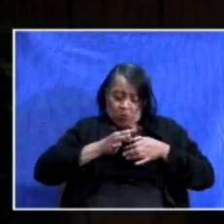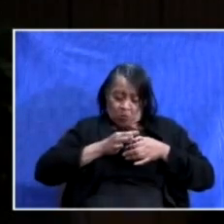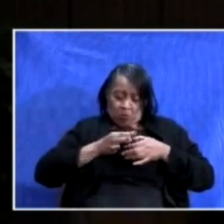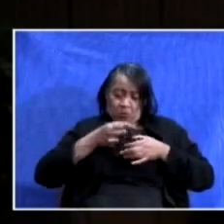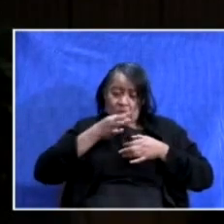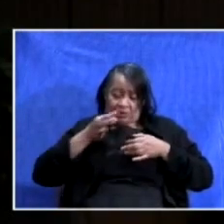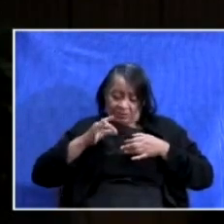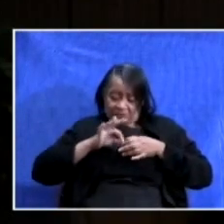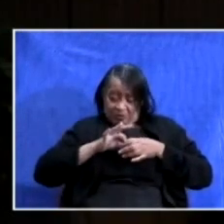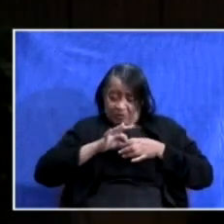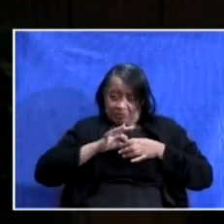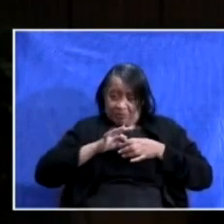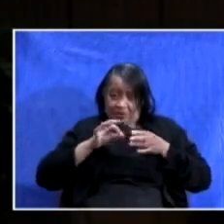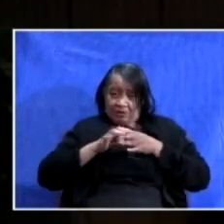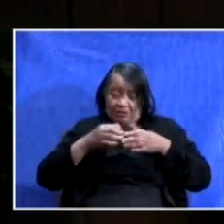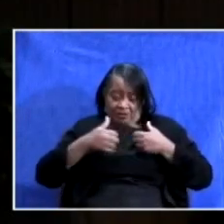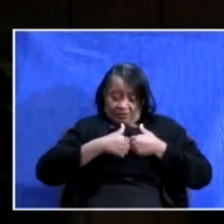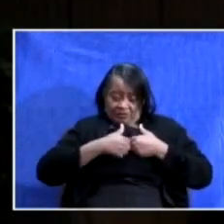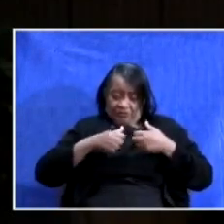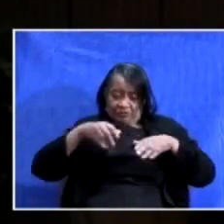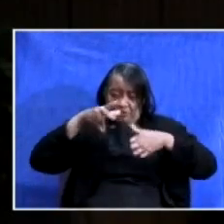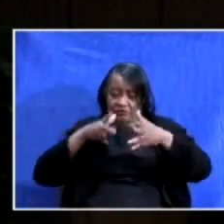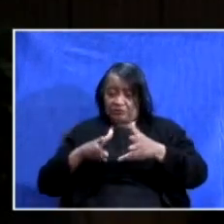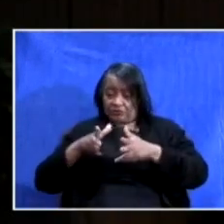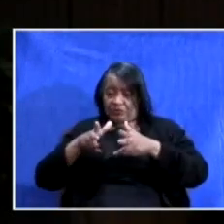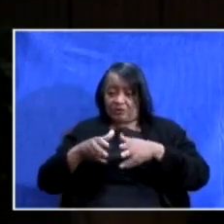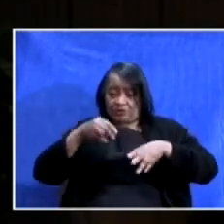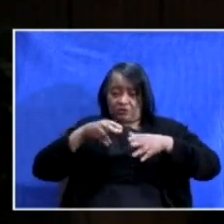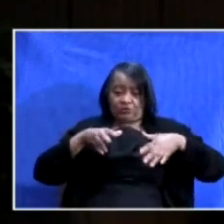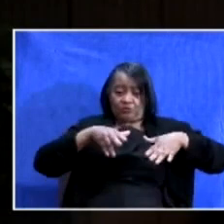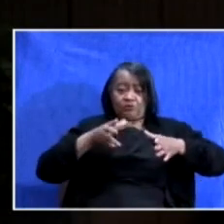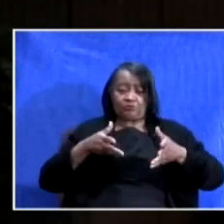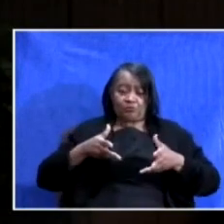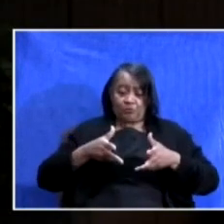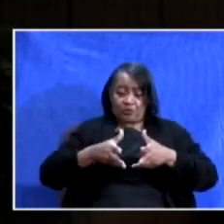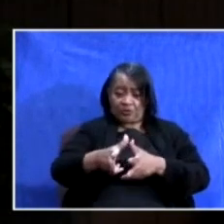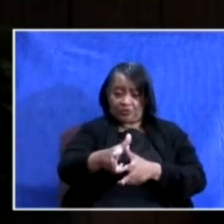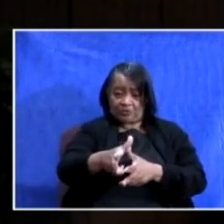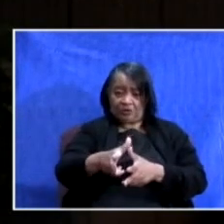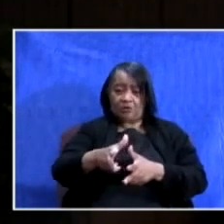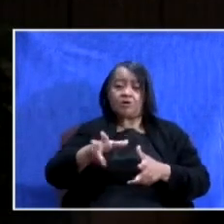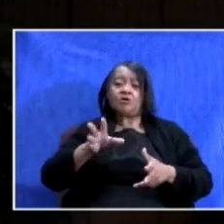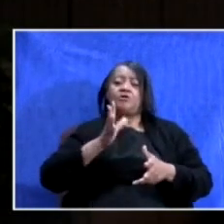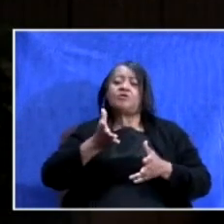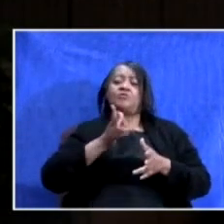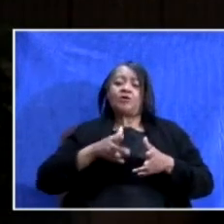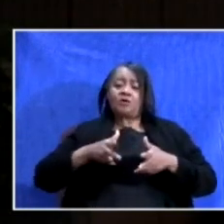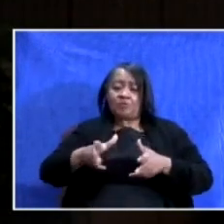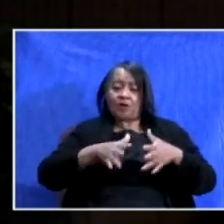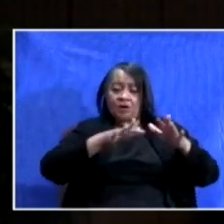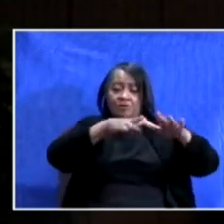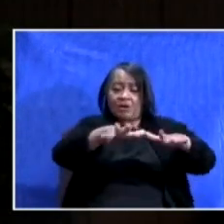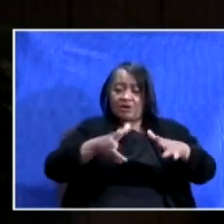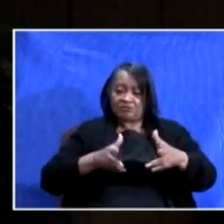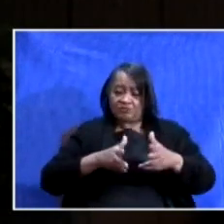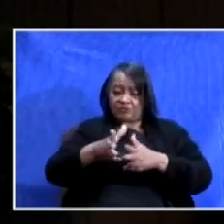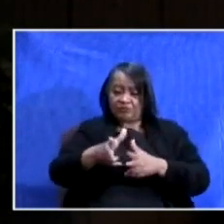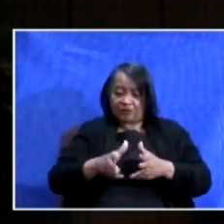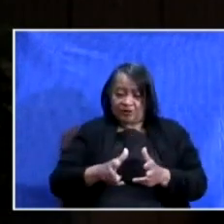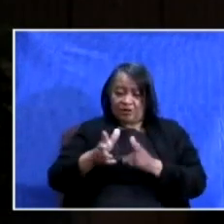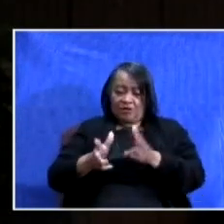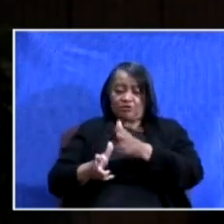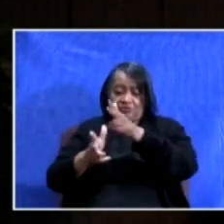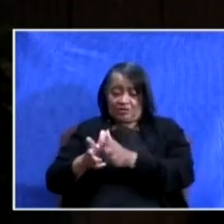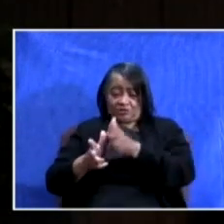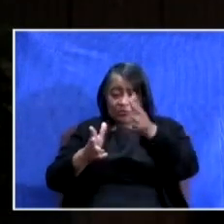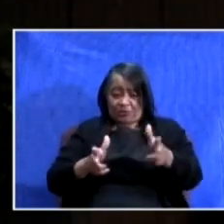hole. If you pull in a parking lot and you're next to somebody who is straddling the lines in the